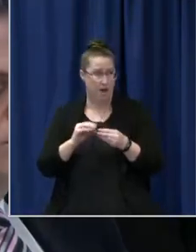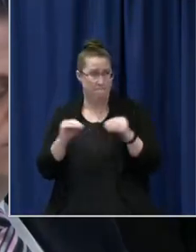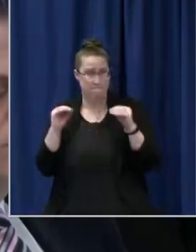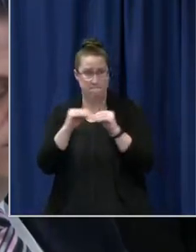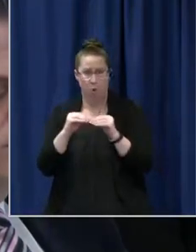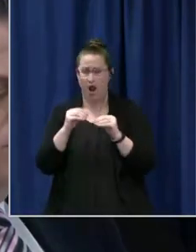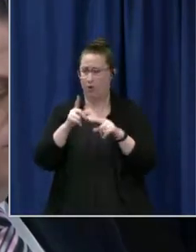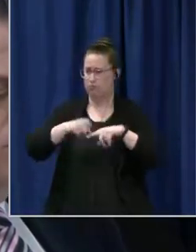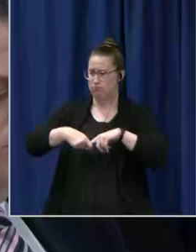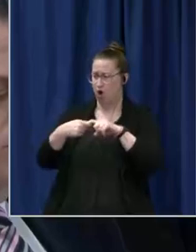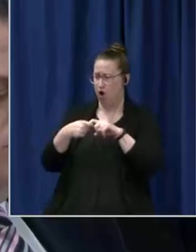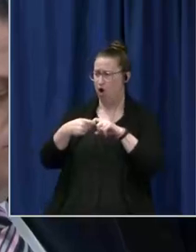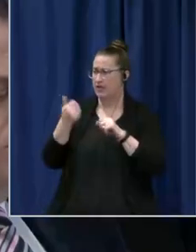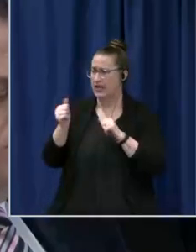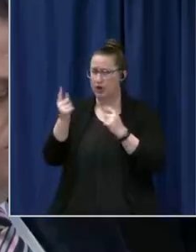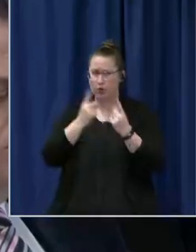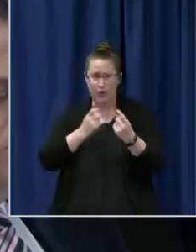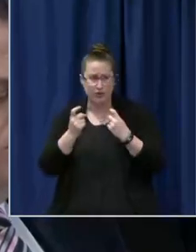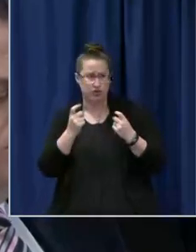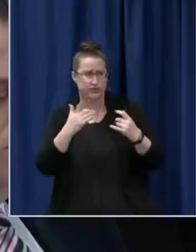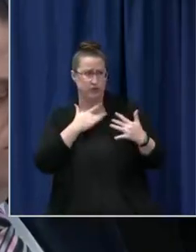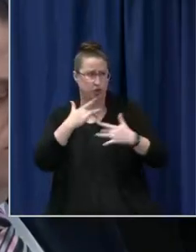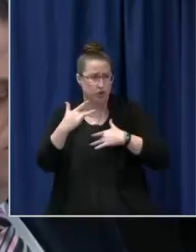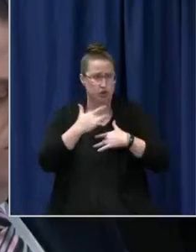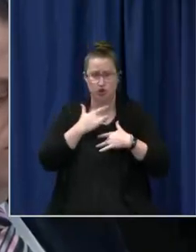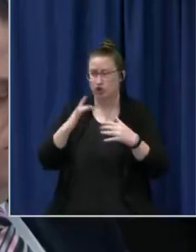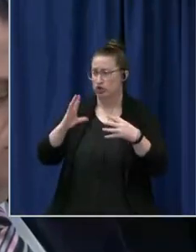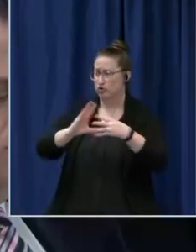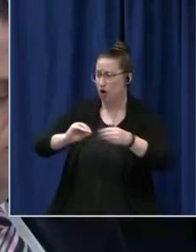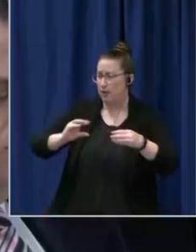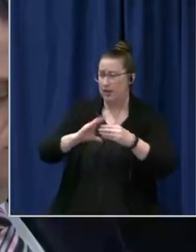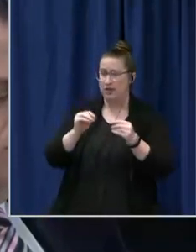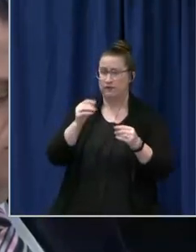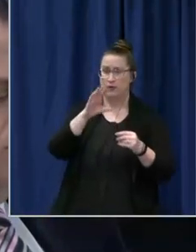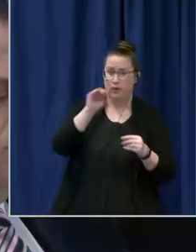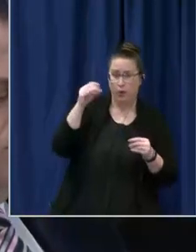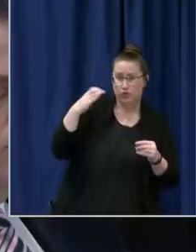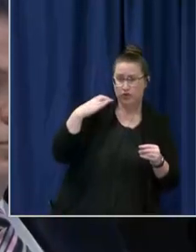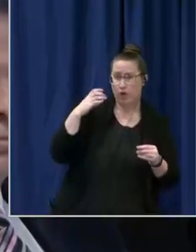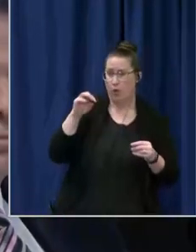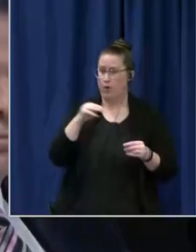concerns, or questions with that approach from either the co-chairs or members of the DAC?